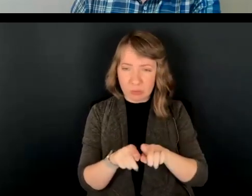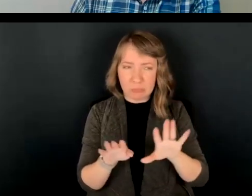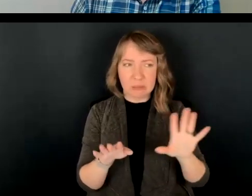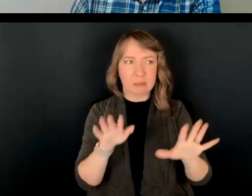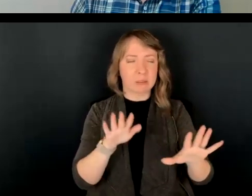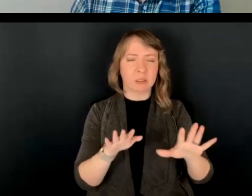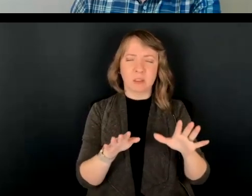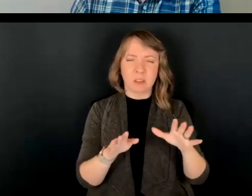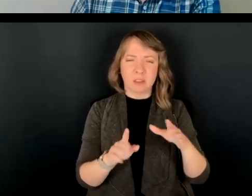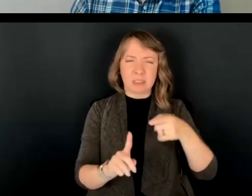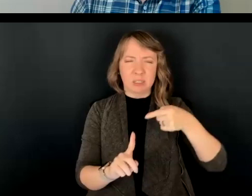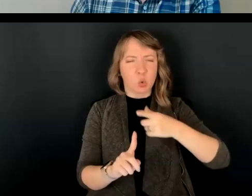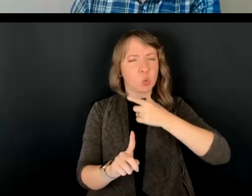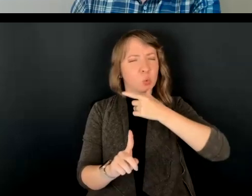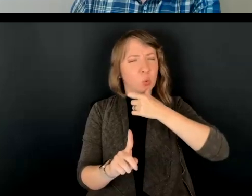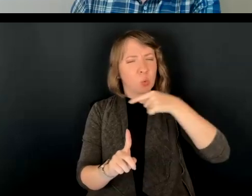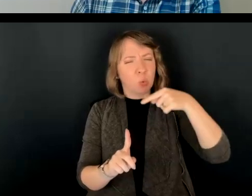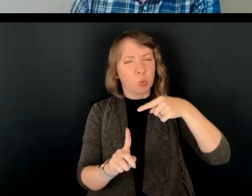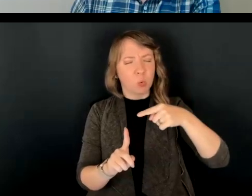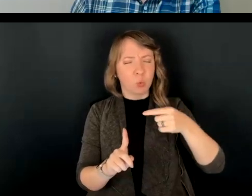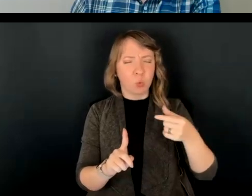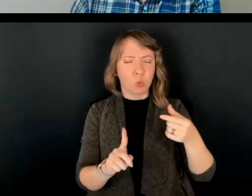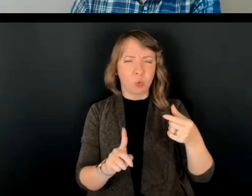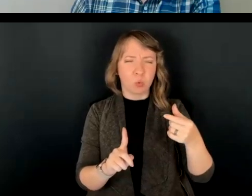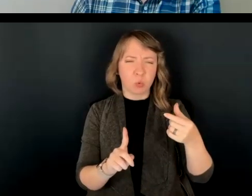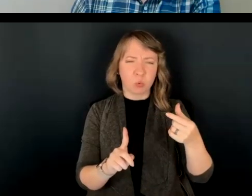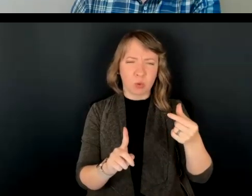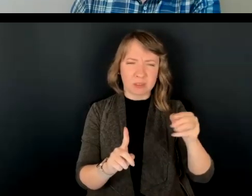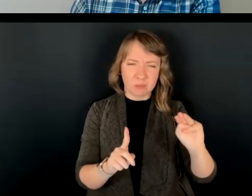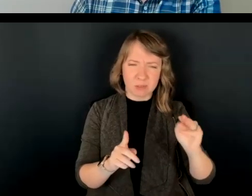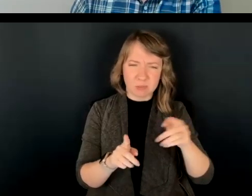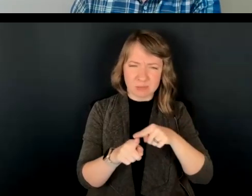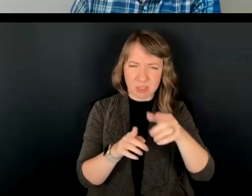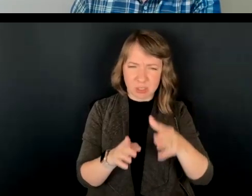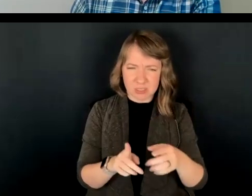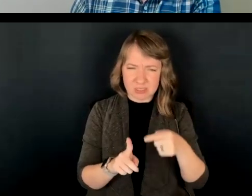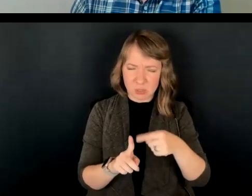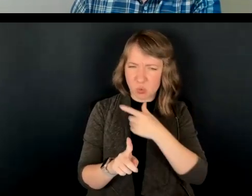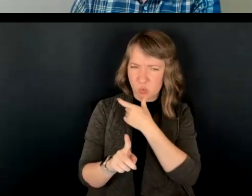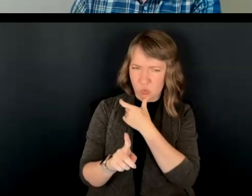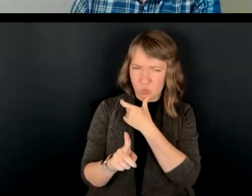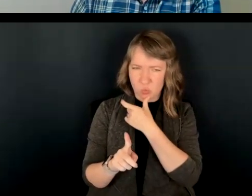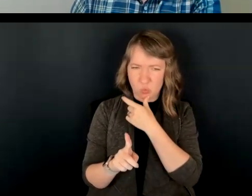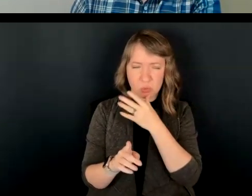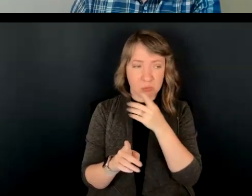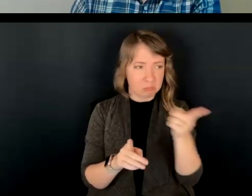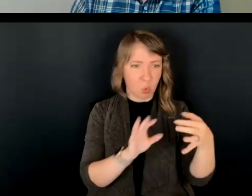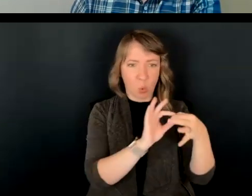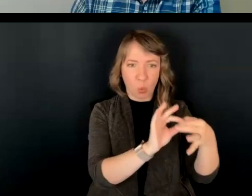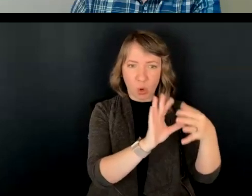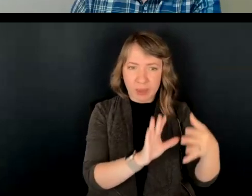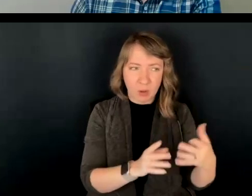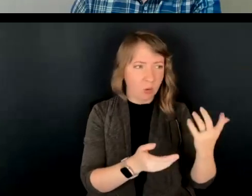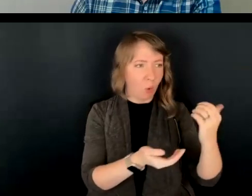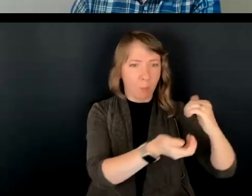that specialist, who that grants management specialist might be. Ask your partner coordinator or your